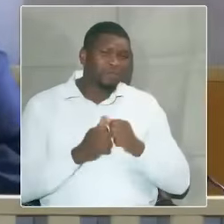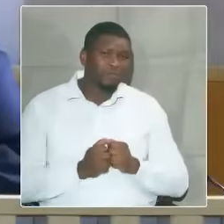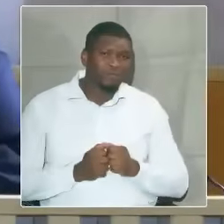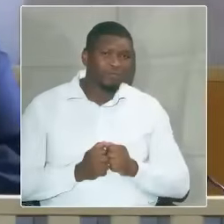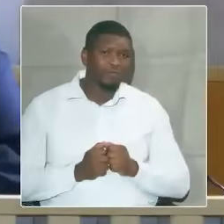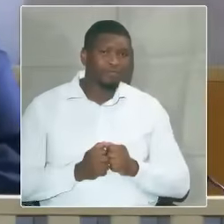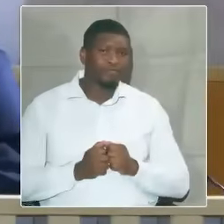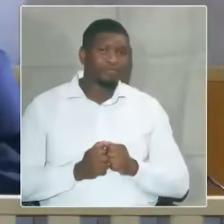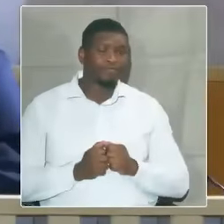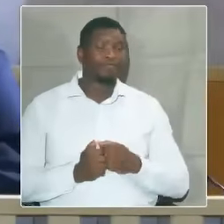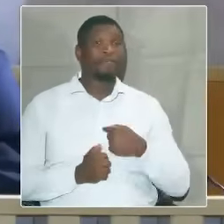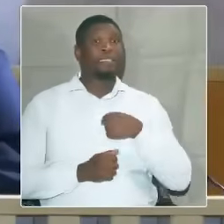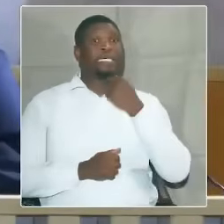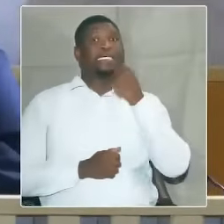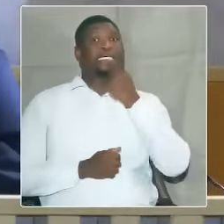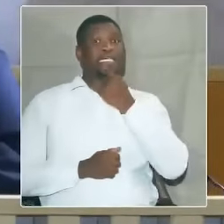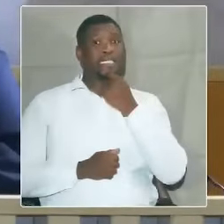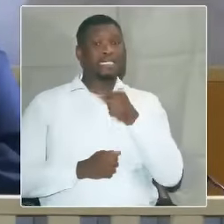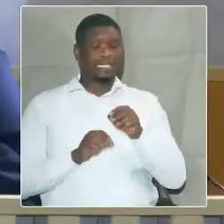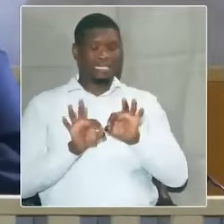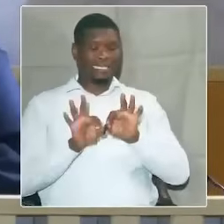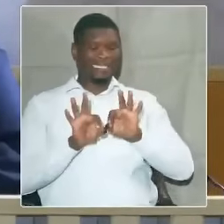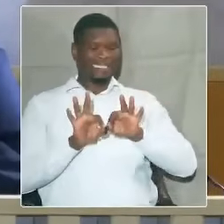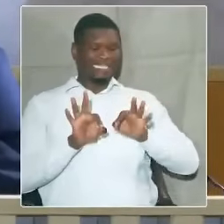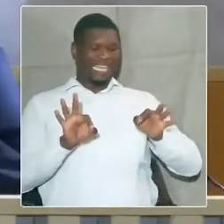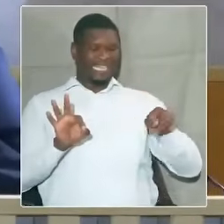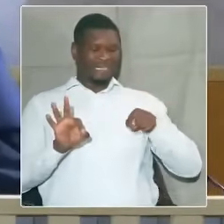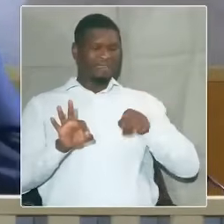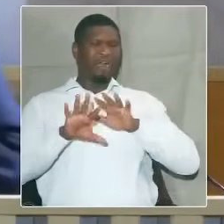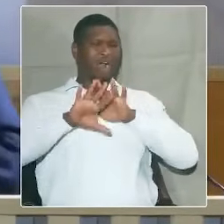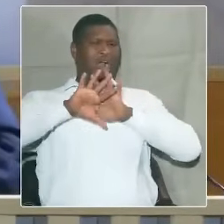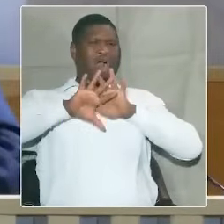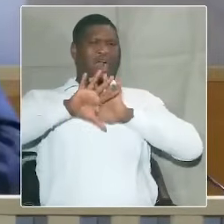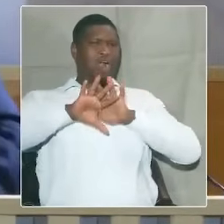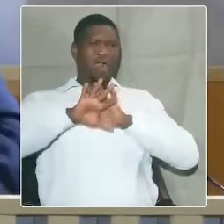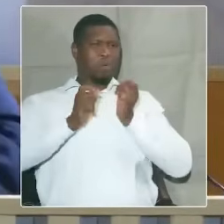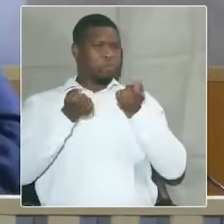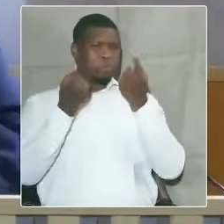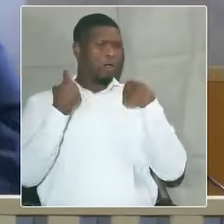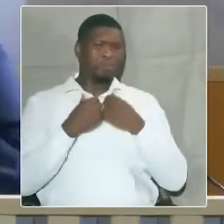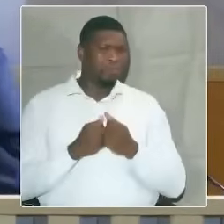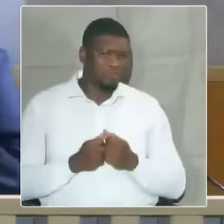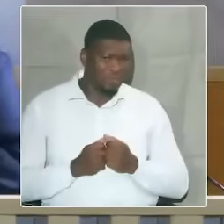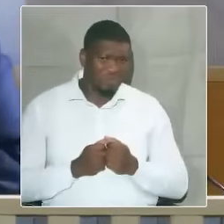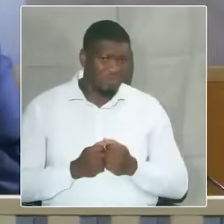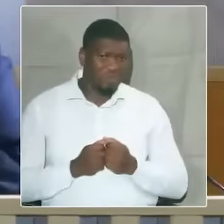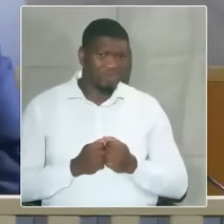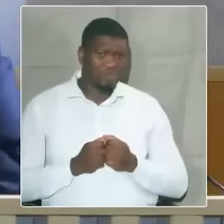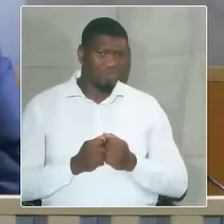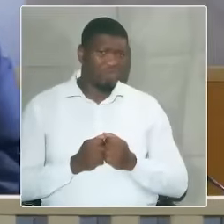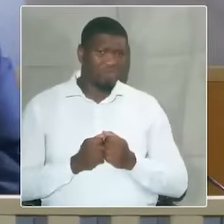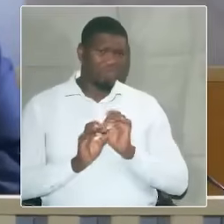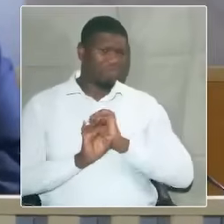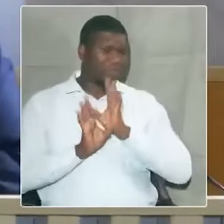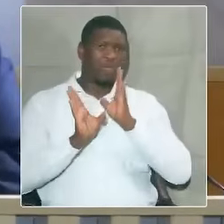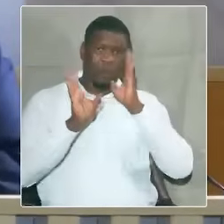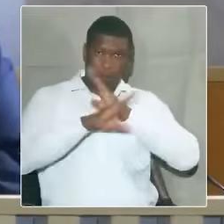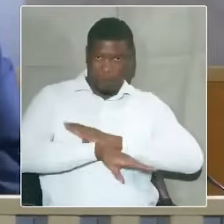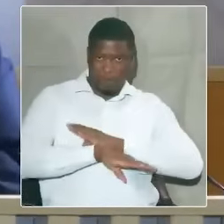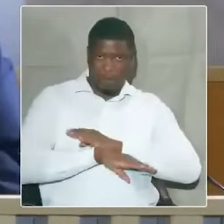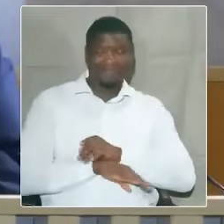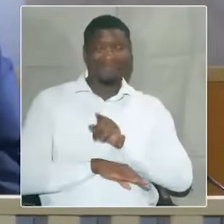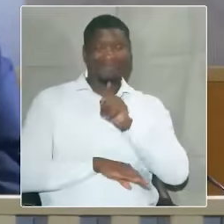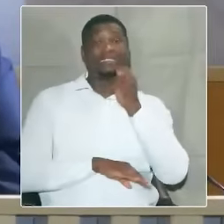Maybe, do I hear you, Commissioner? Maybe you can repeat. I'm saying this sentence is rather vague. I'm not sure what